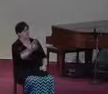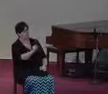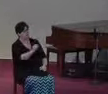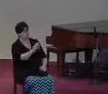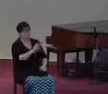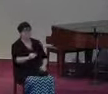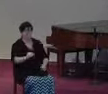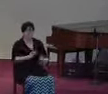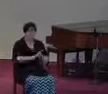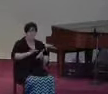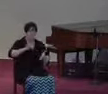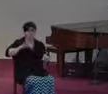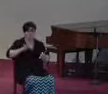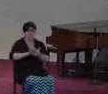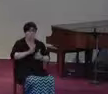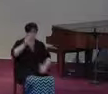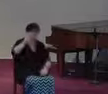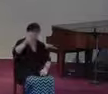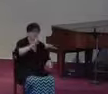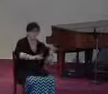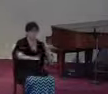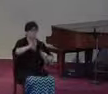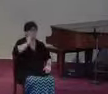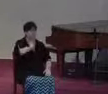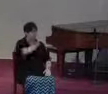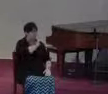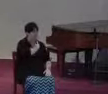of your people Israel.